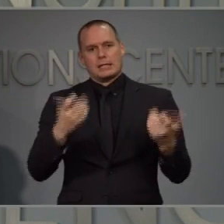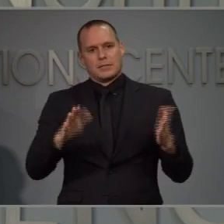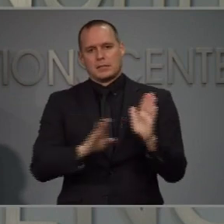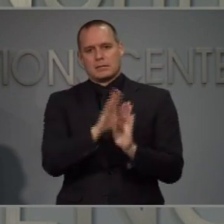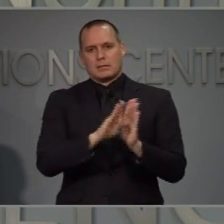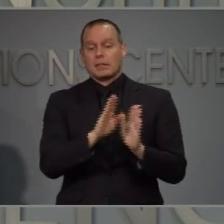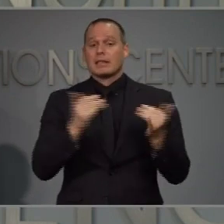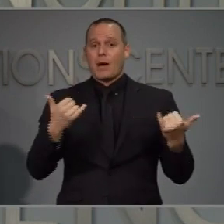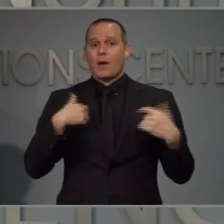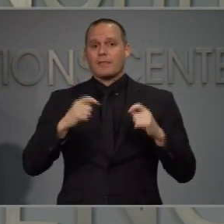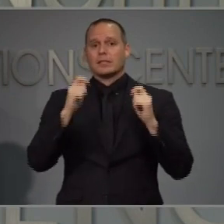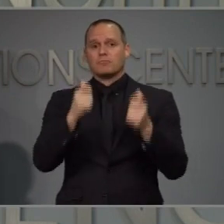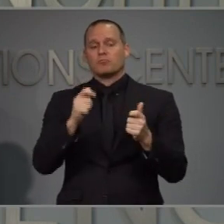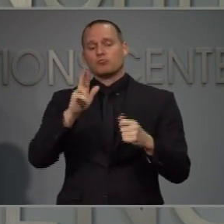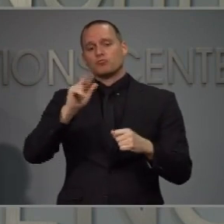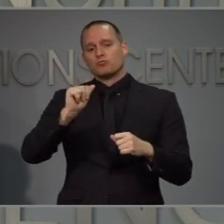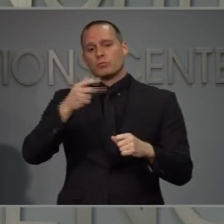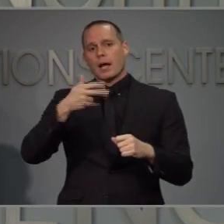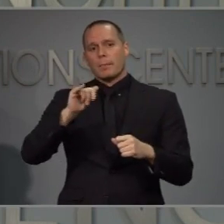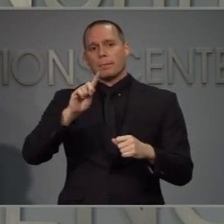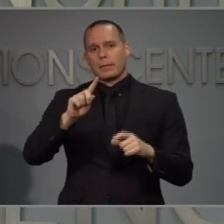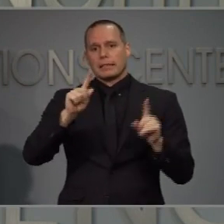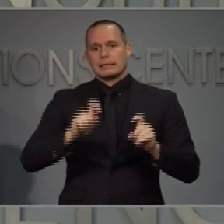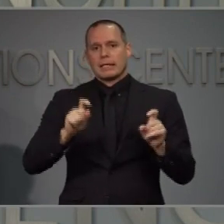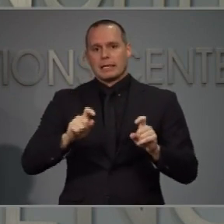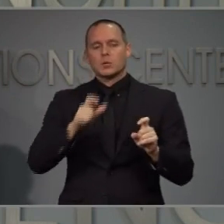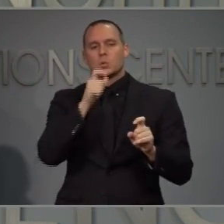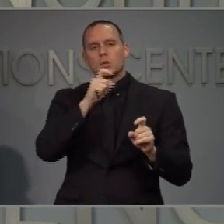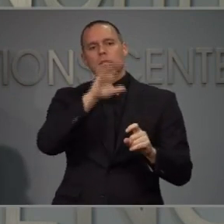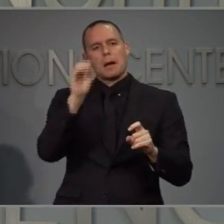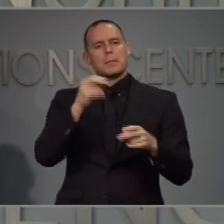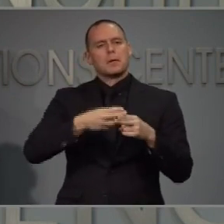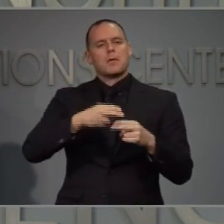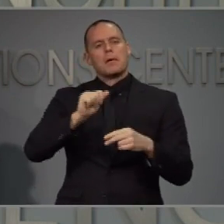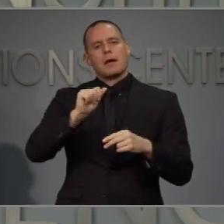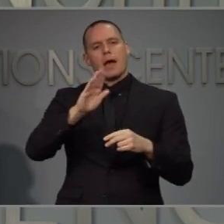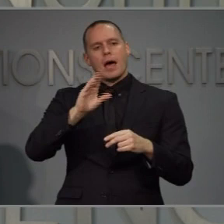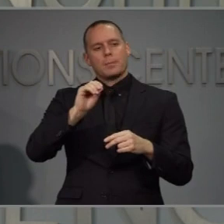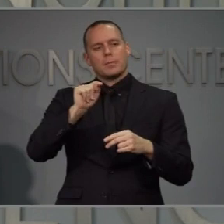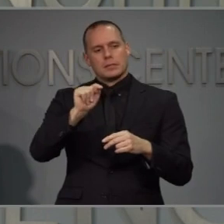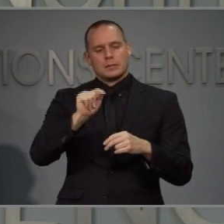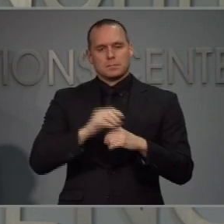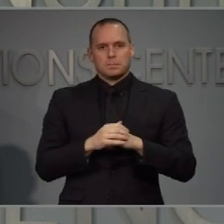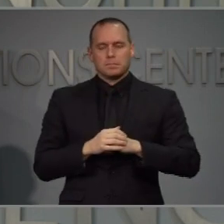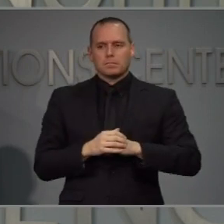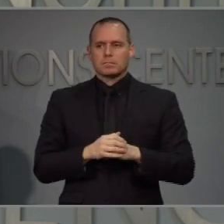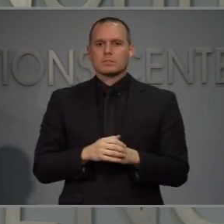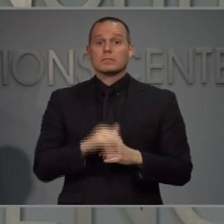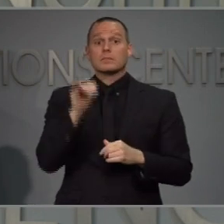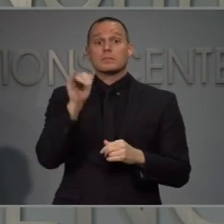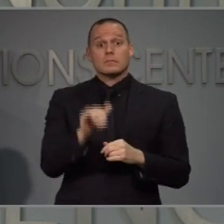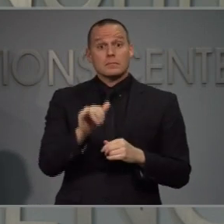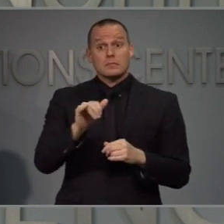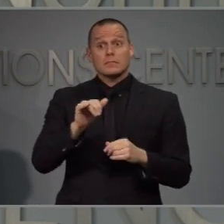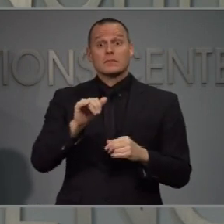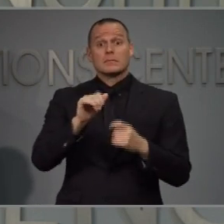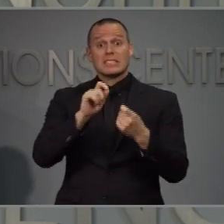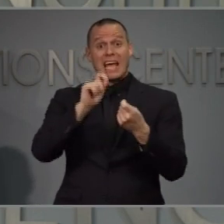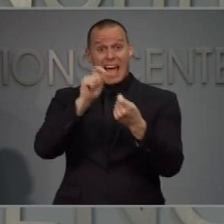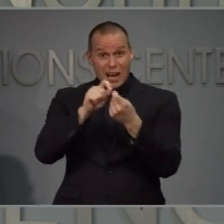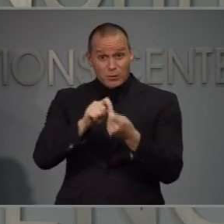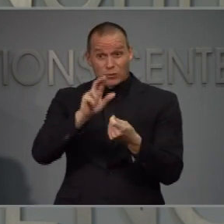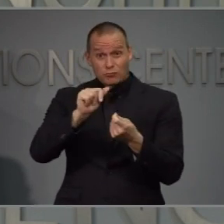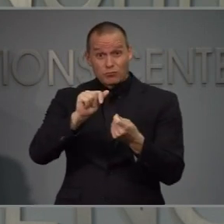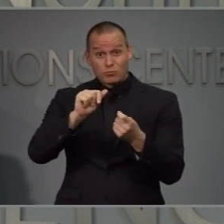rapid test done by Abbott that has a lower accuracy